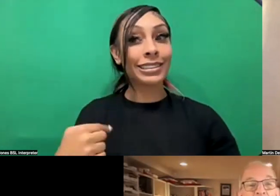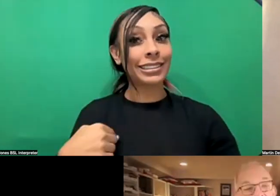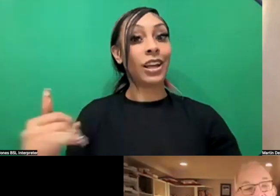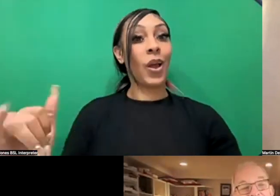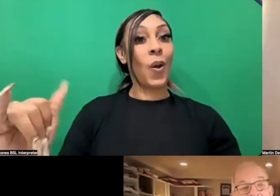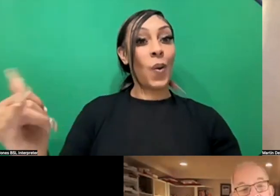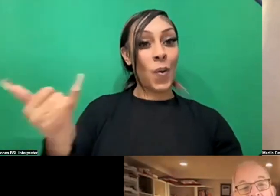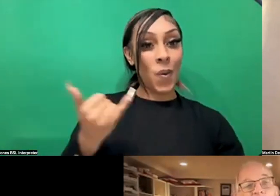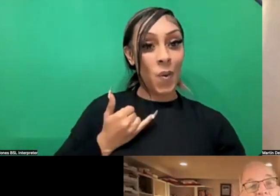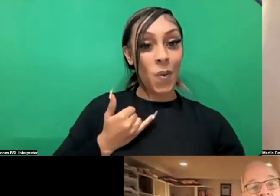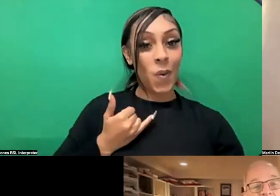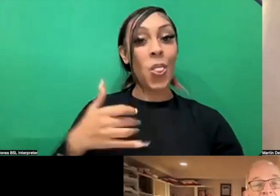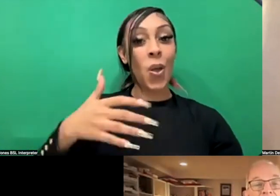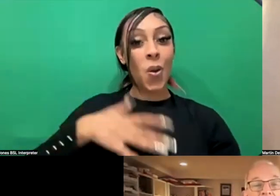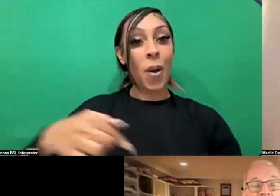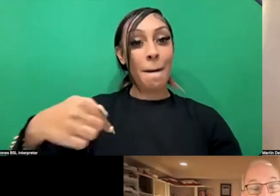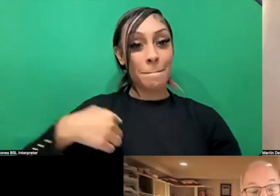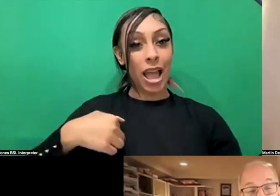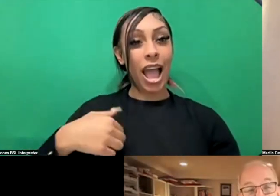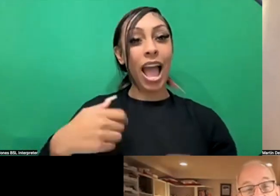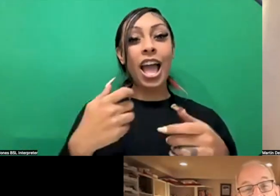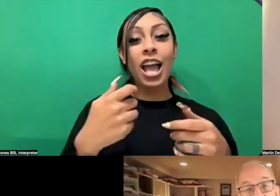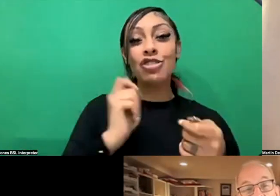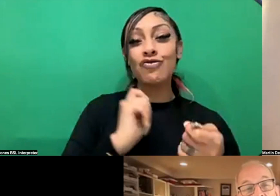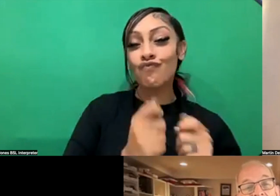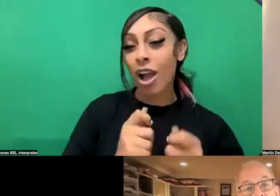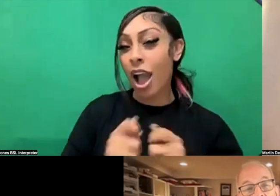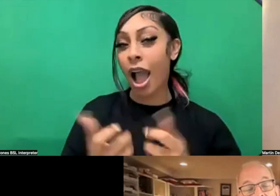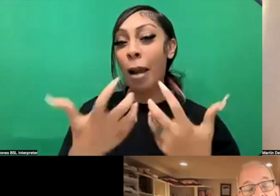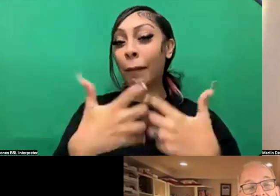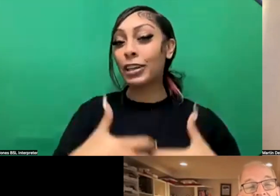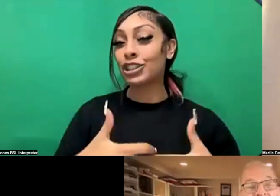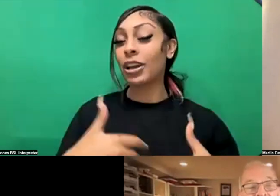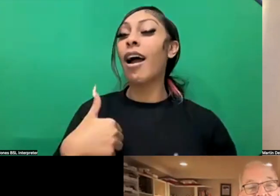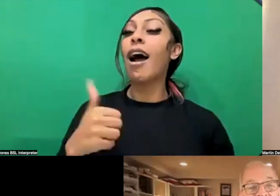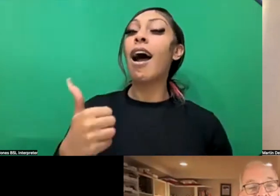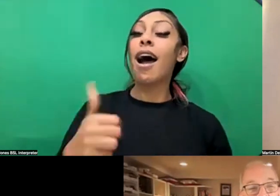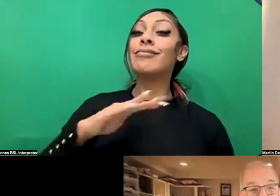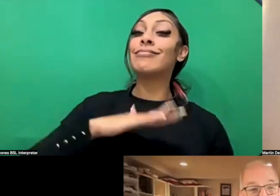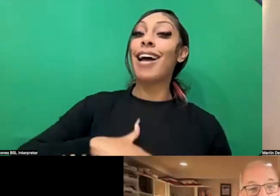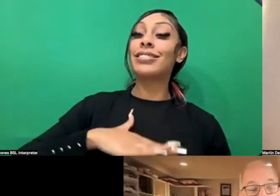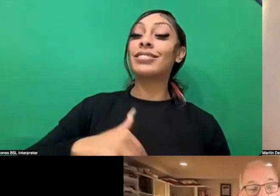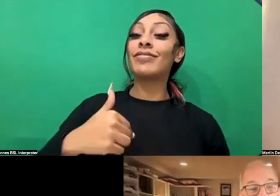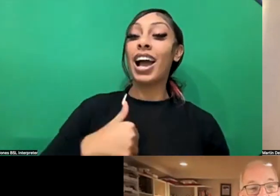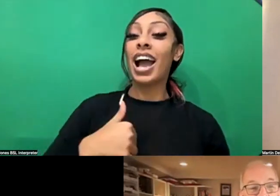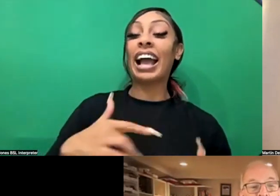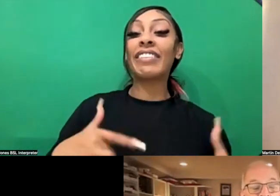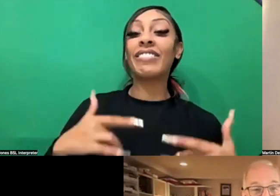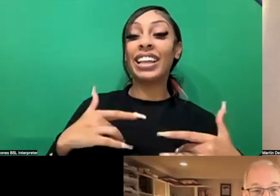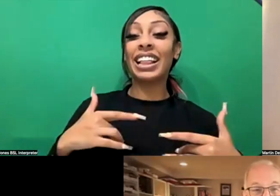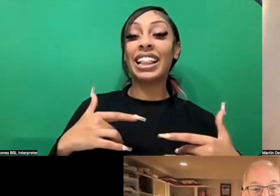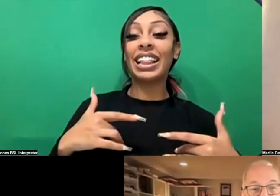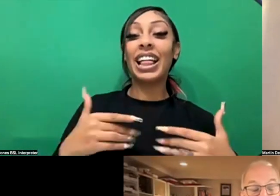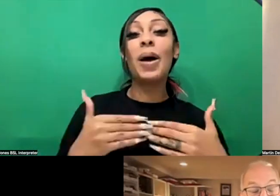and wanted to get one of my drum machines. And so it gave me some of the satisfaction of feeling like I had more merit